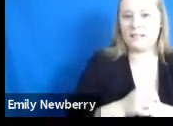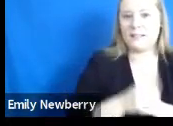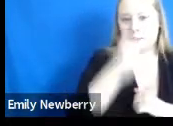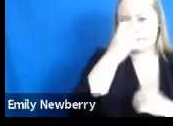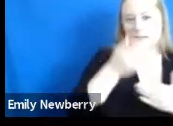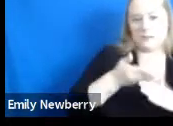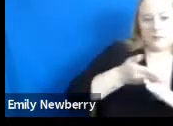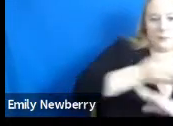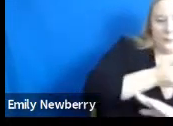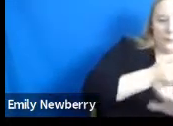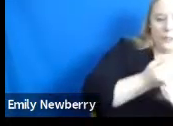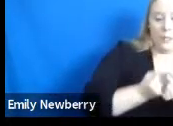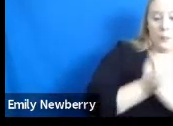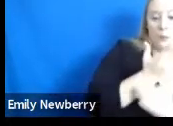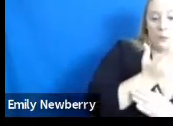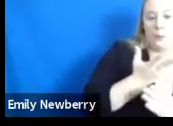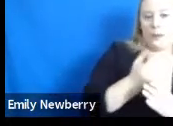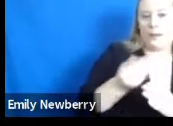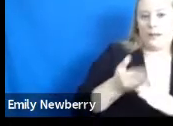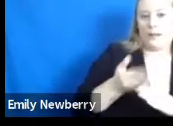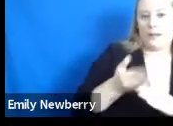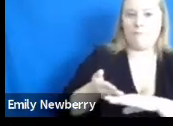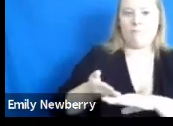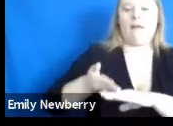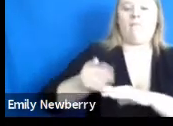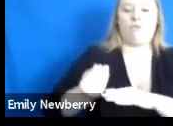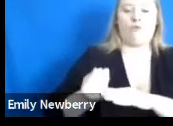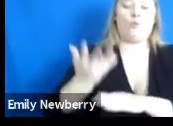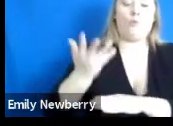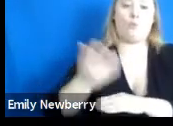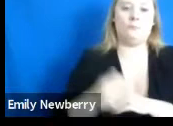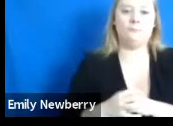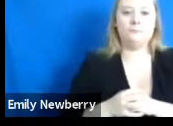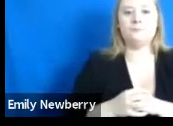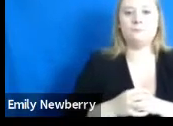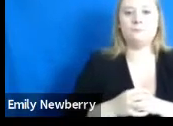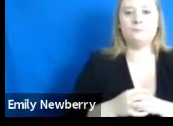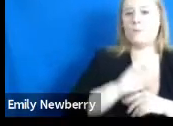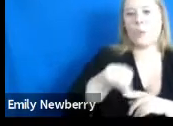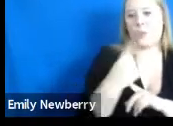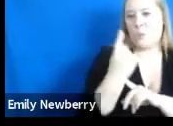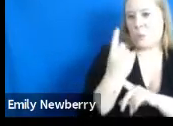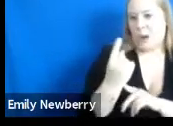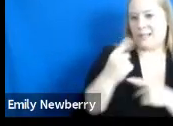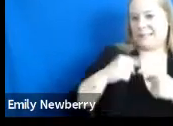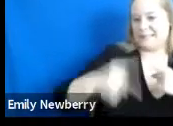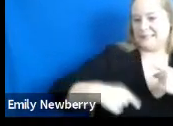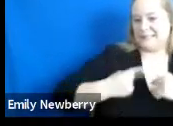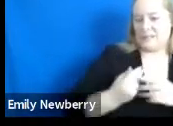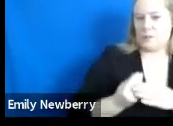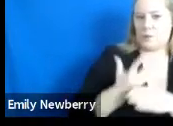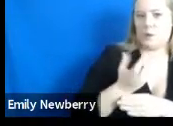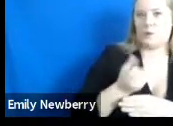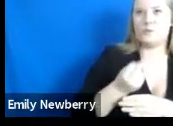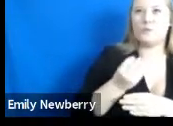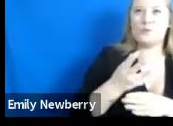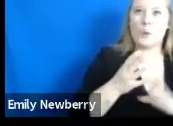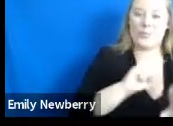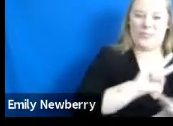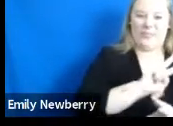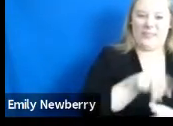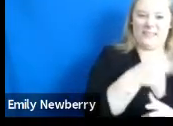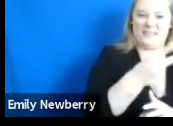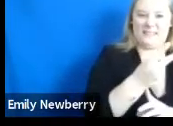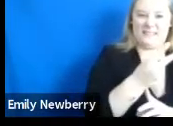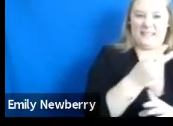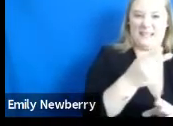because there's just 1 growing season. So we considered the 2nd sampling, the post-growing season,